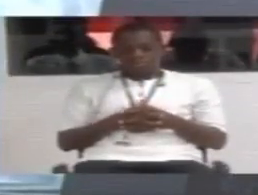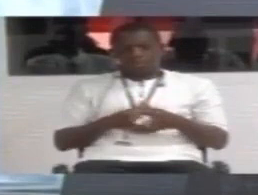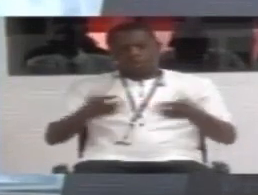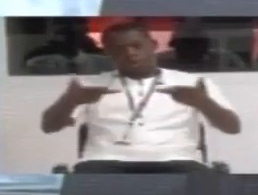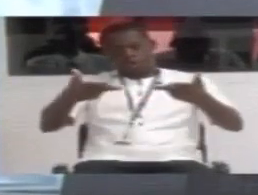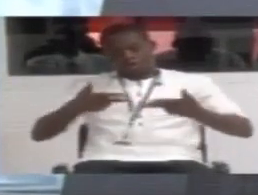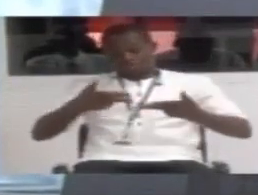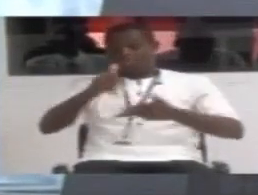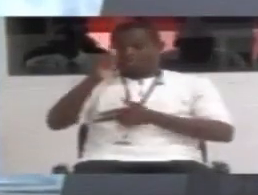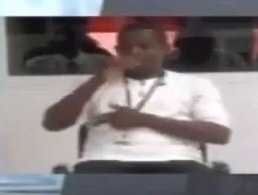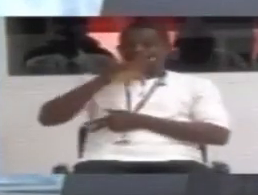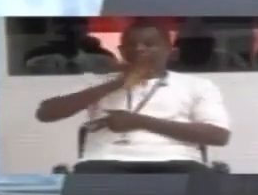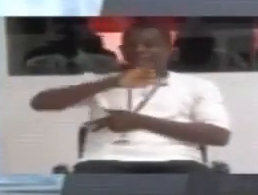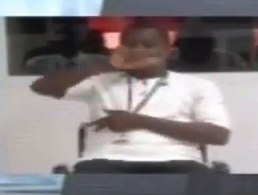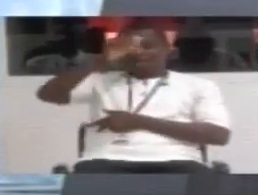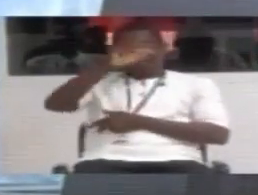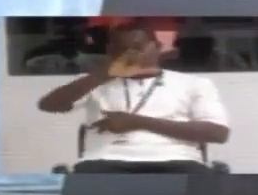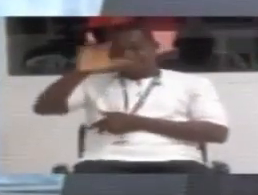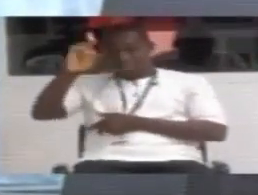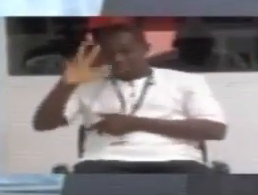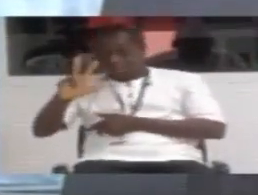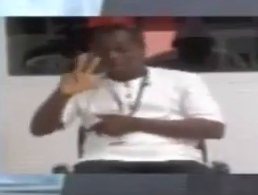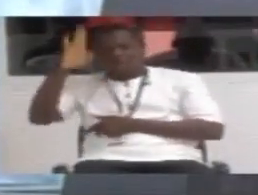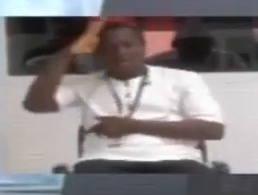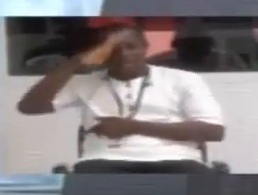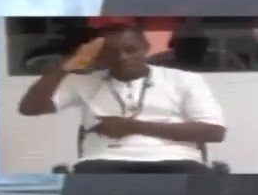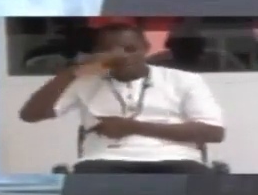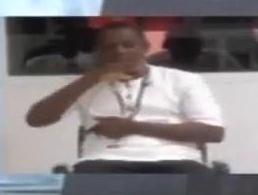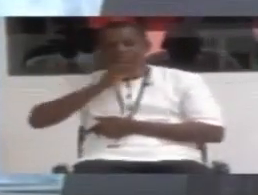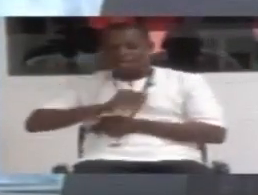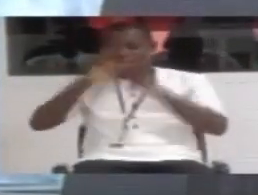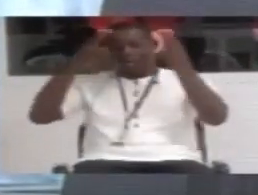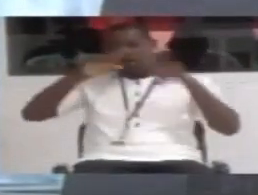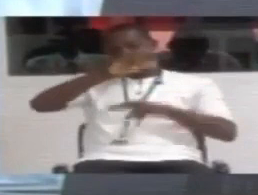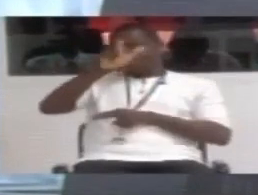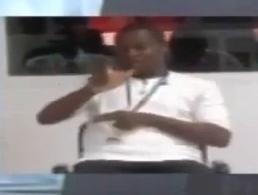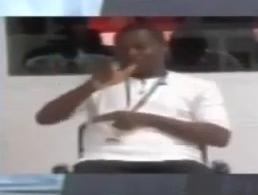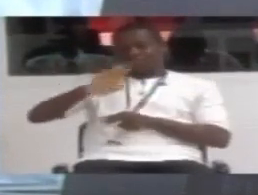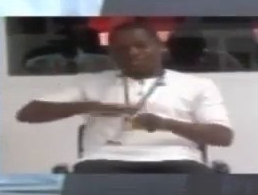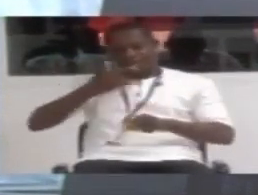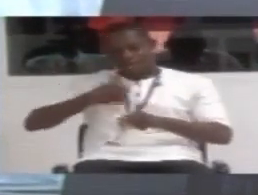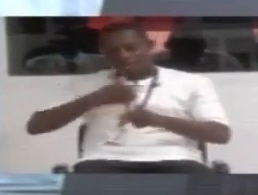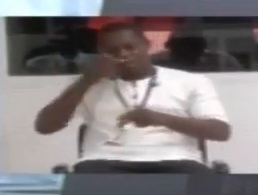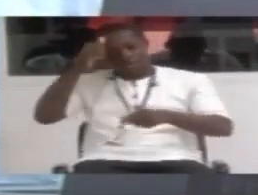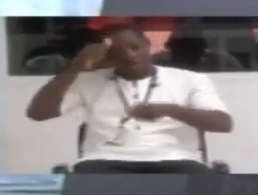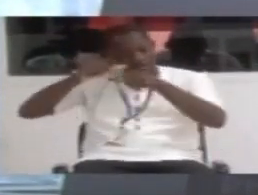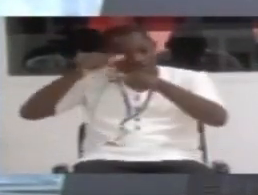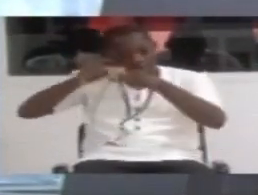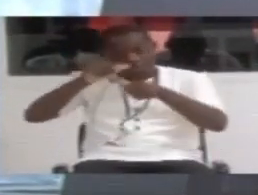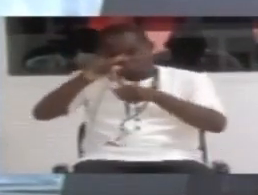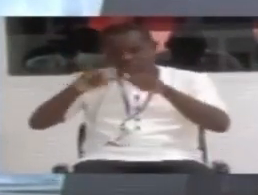Welcome back, Mr. Jallow. Thank you, sir. Thank you. May I remind you that you are still under